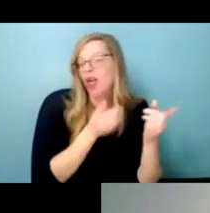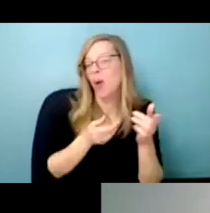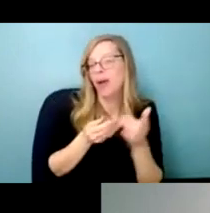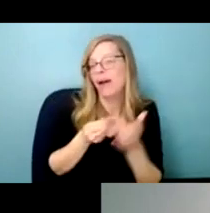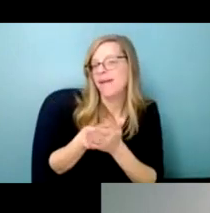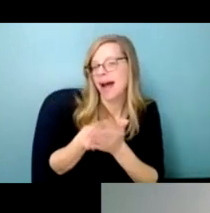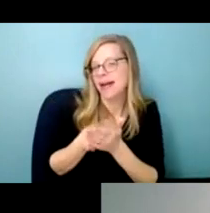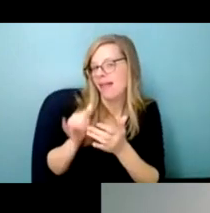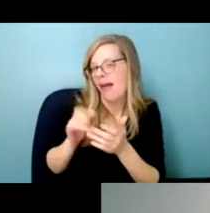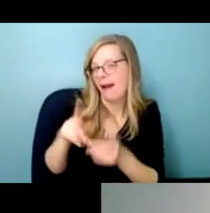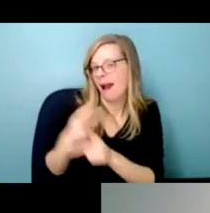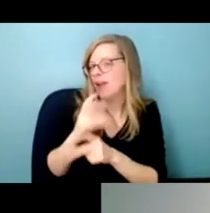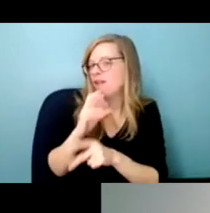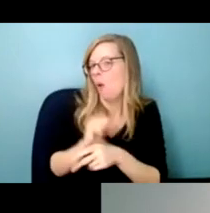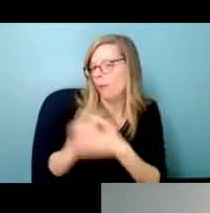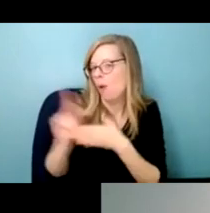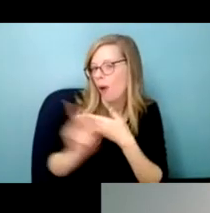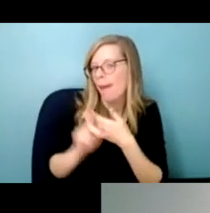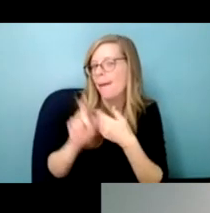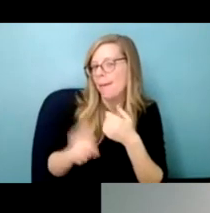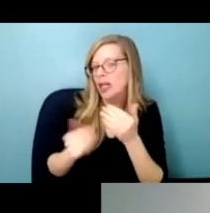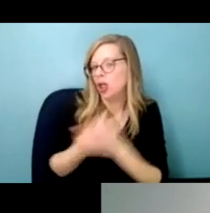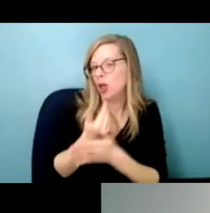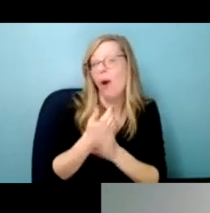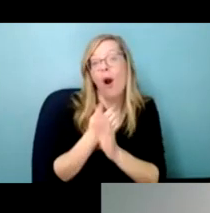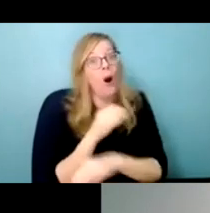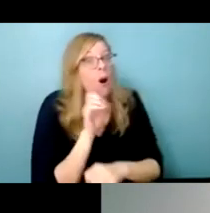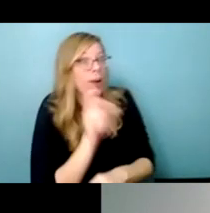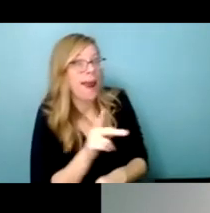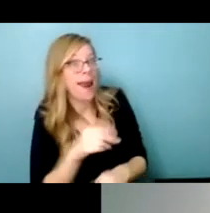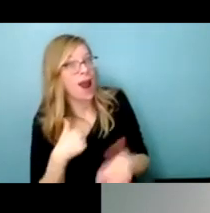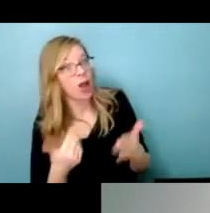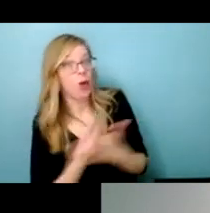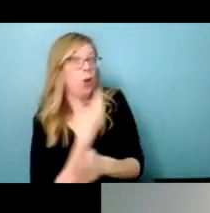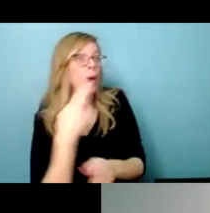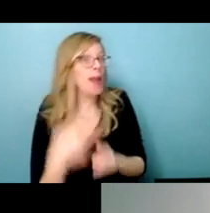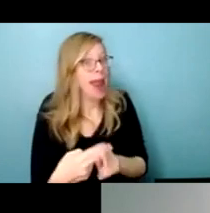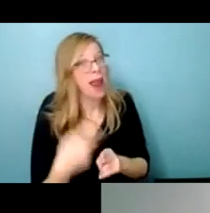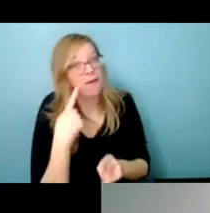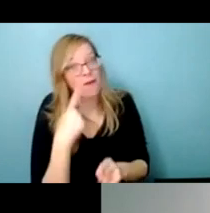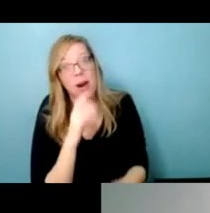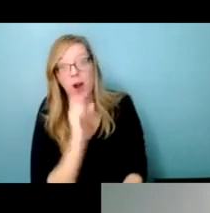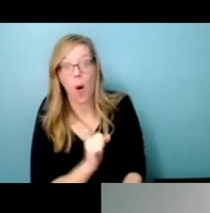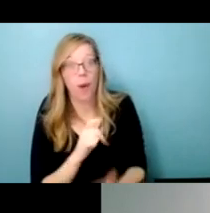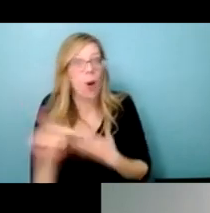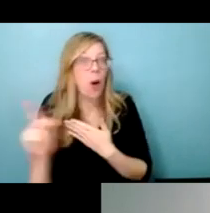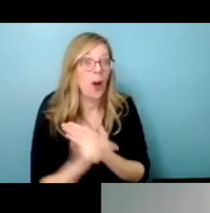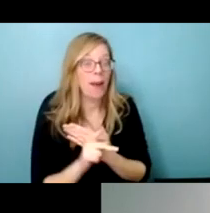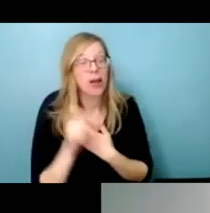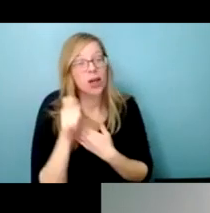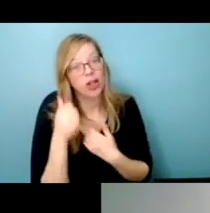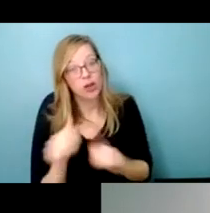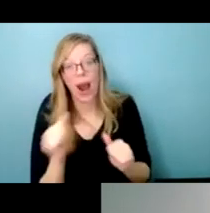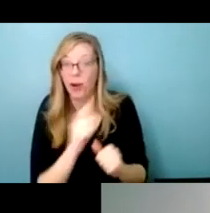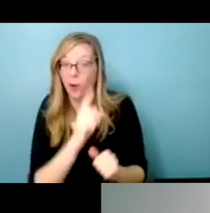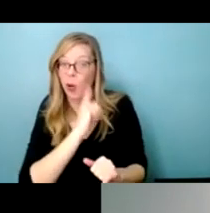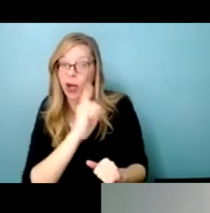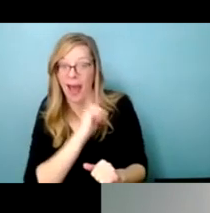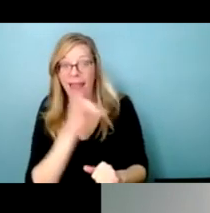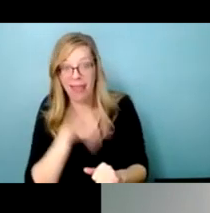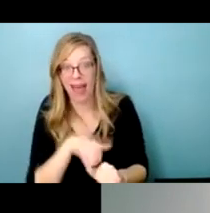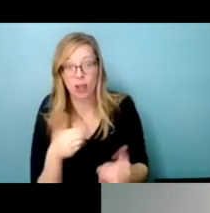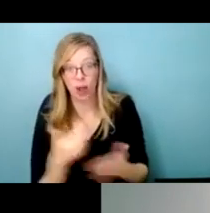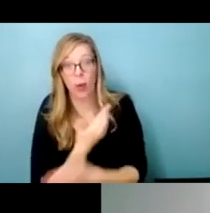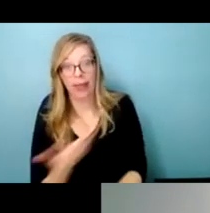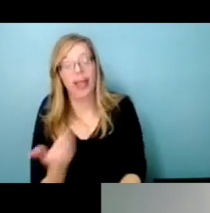fund new programs. So then everyone's like, oh, I have a new name for this old program. And you like try to make it pretend like it's a new thing. So we